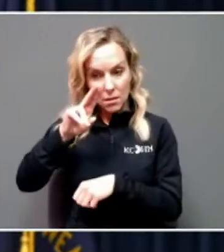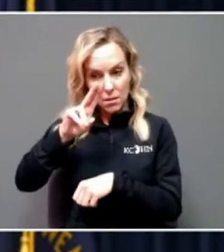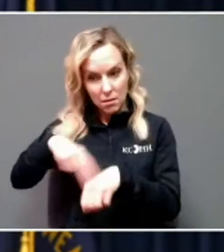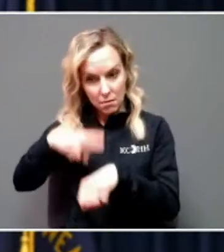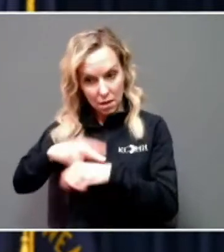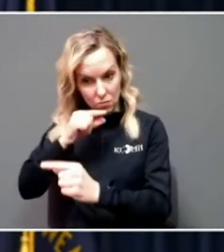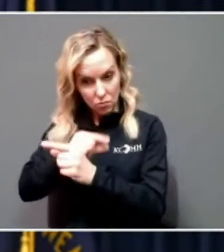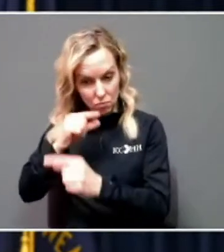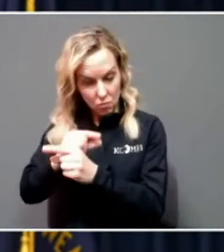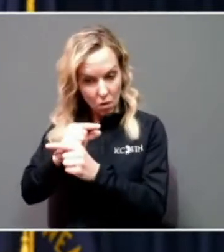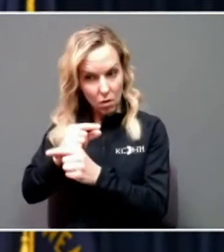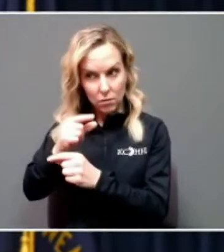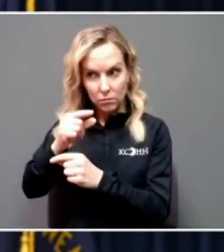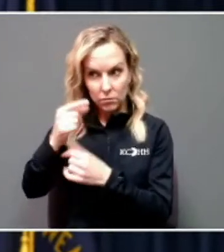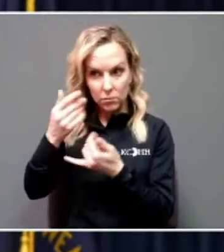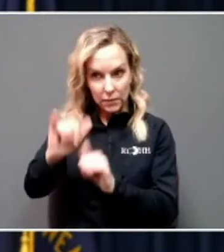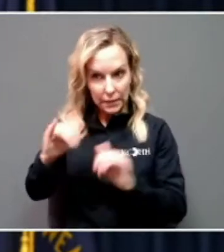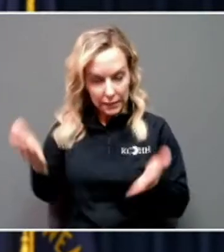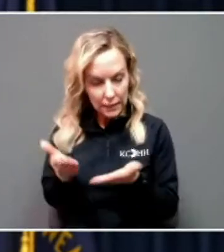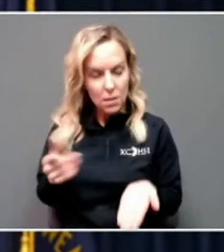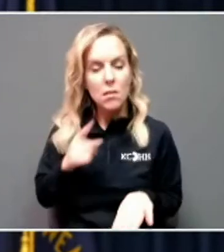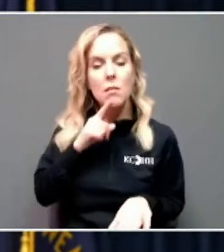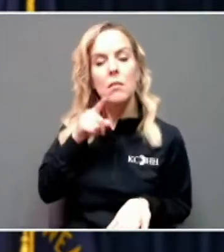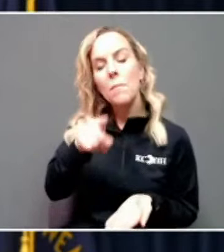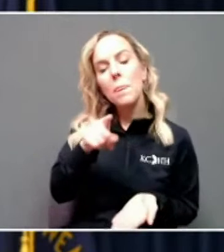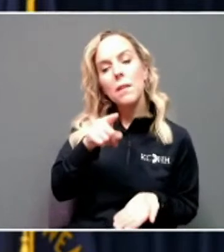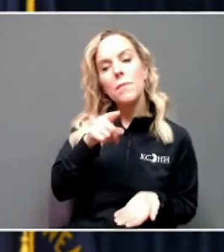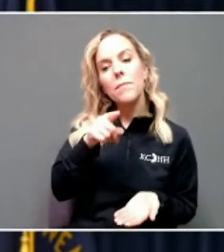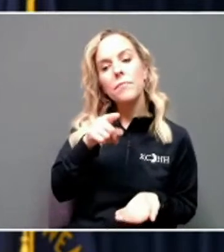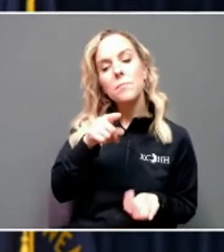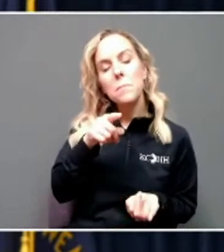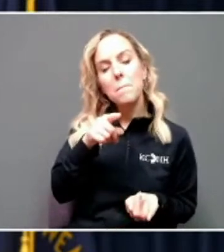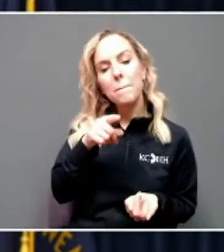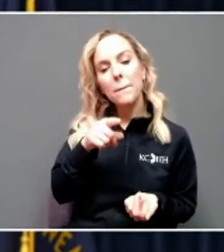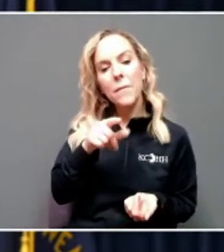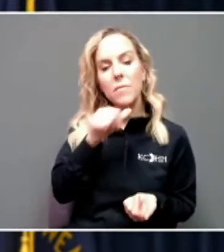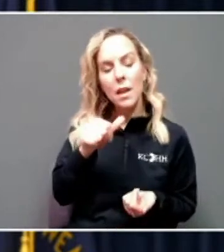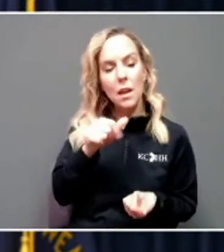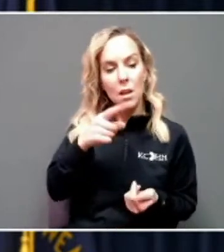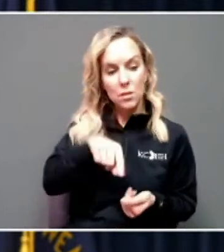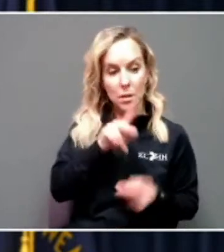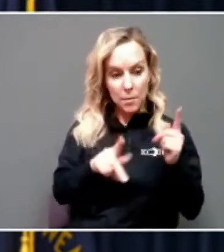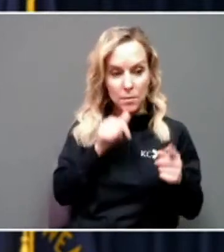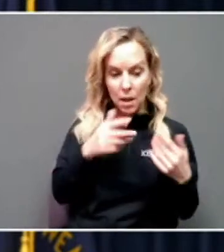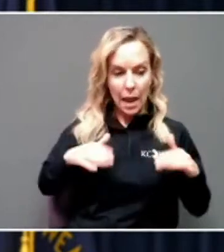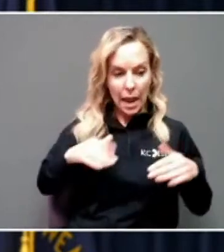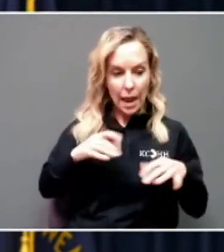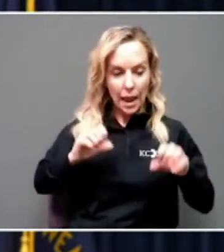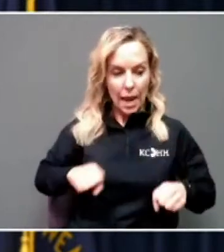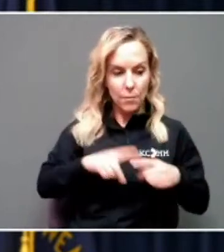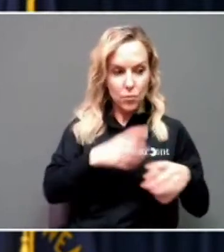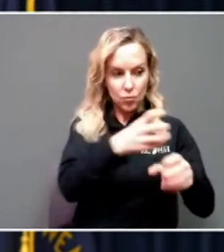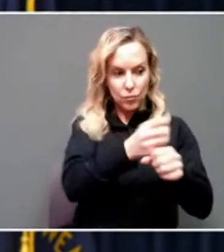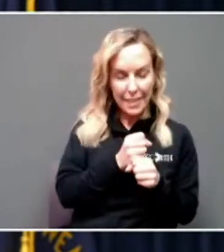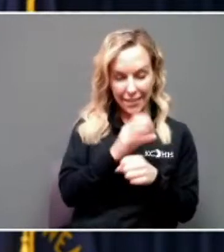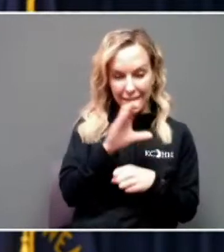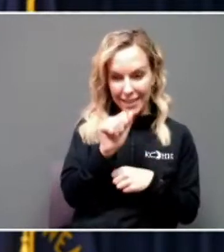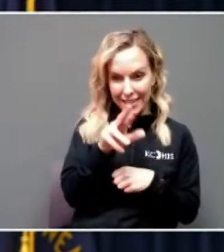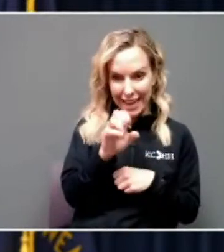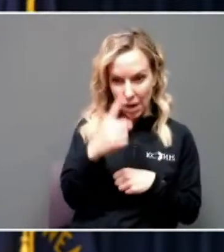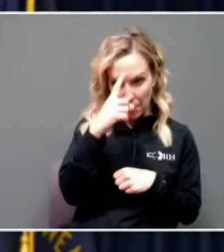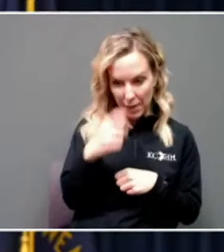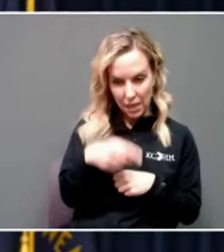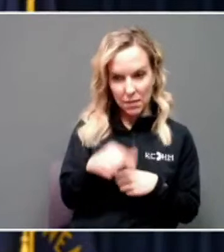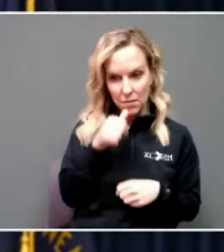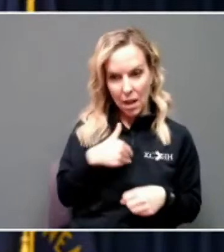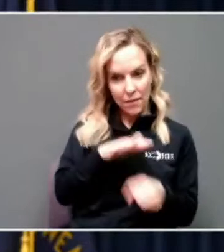to receive care due to the capacity? Thank you. We don't get reports when